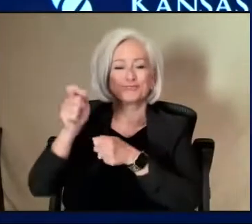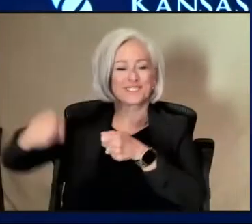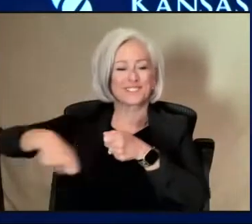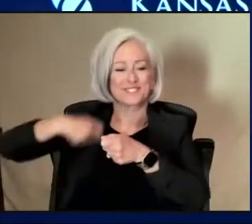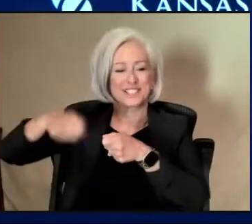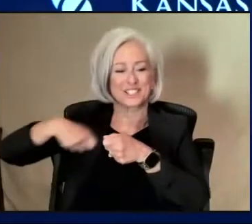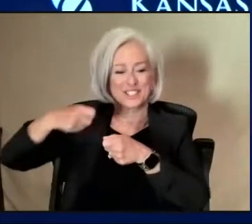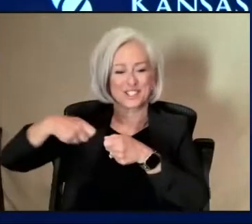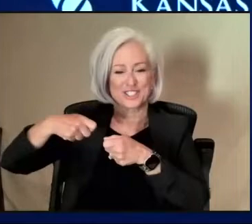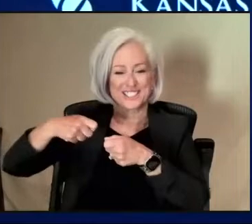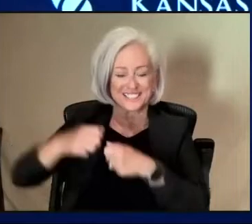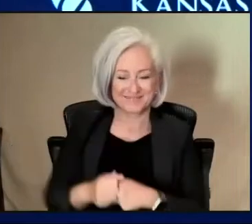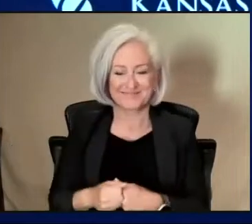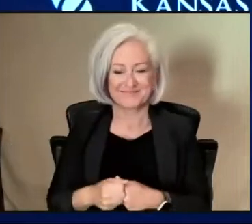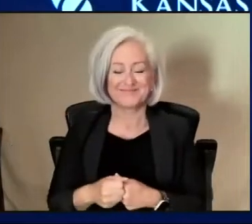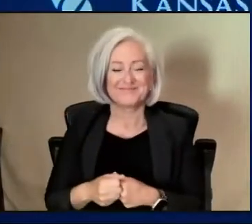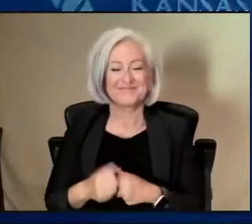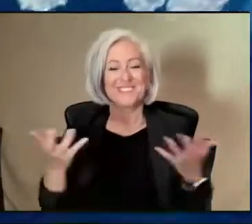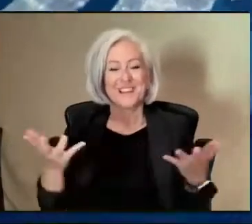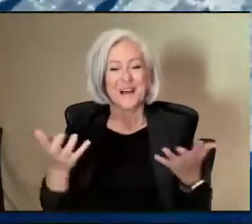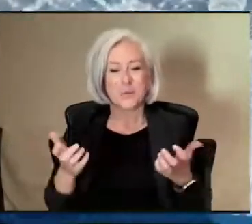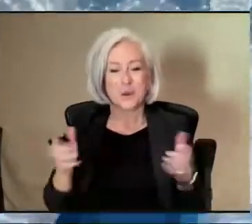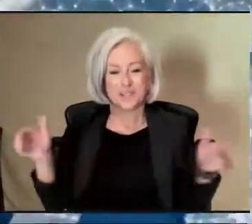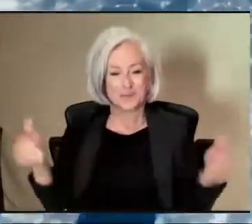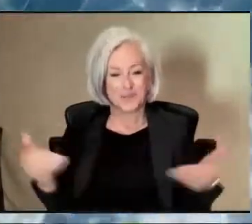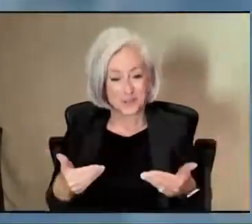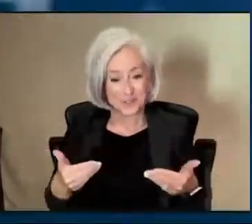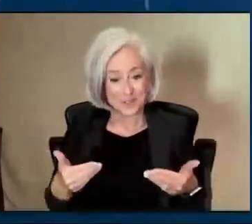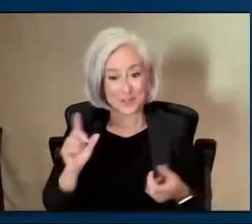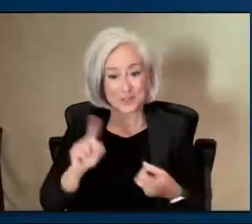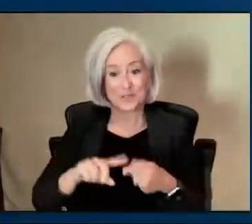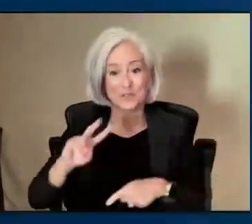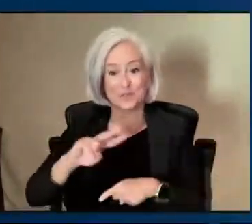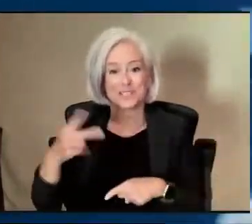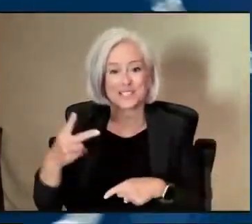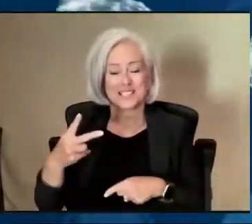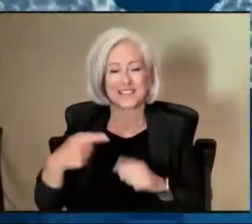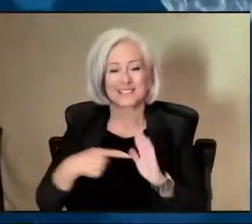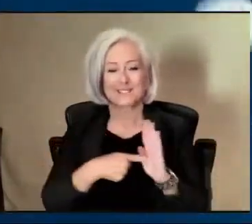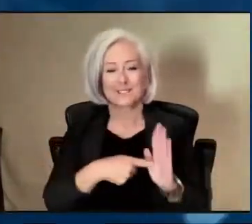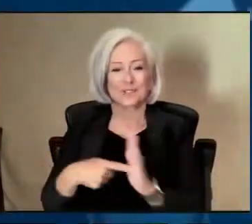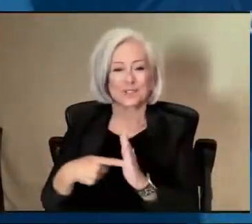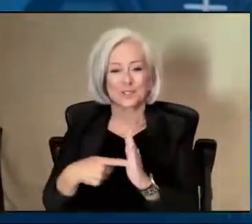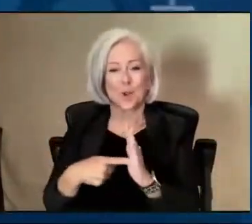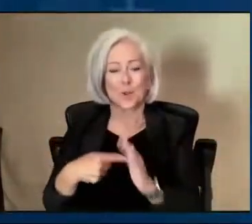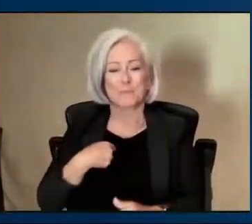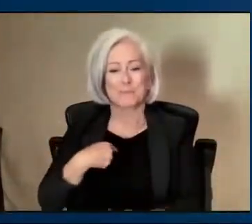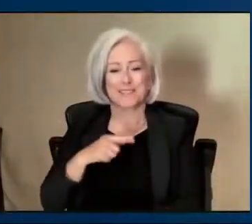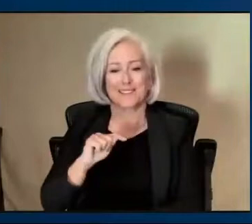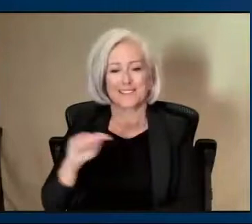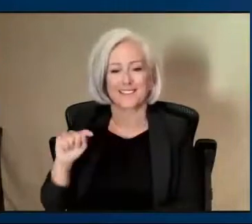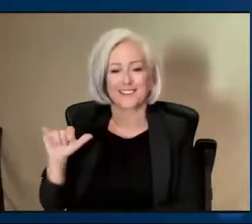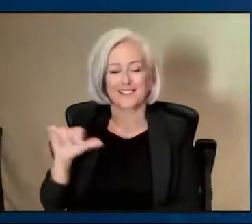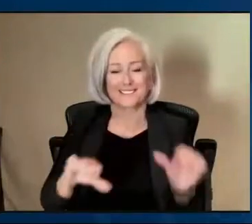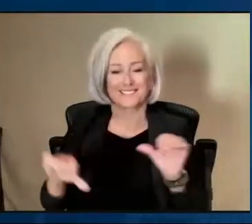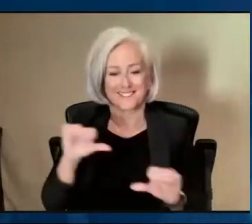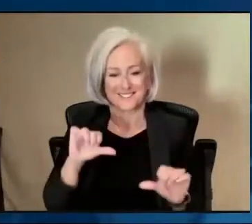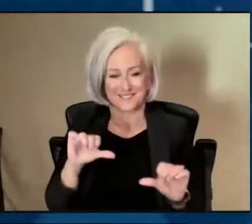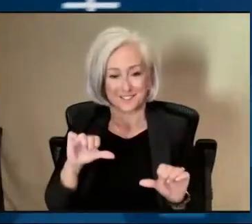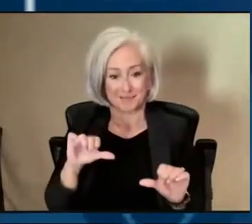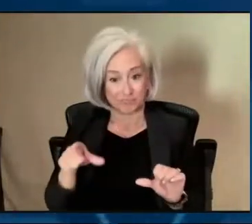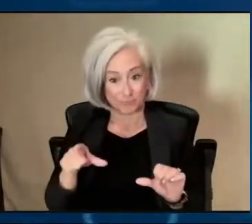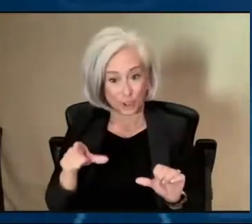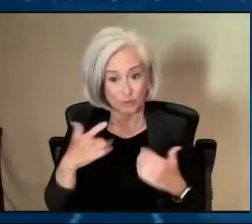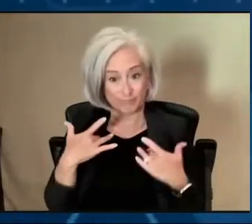to introduce you and welcome you to our second Show Me the Science. If you're a regular viewer, you know we always follow